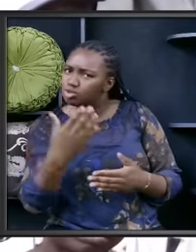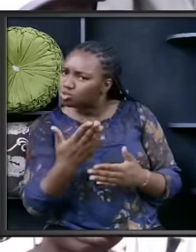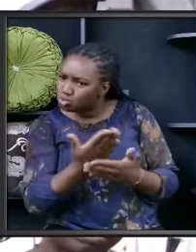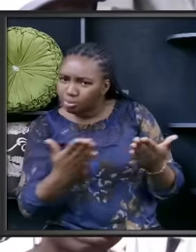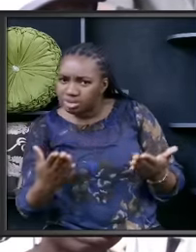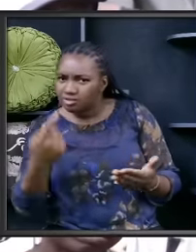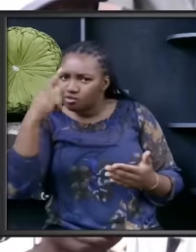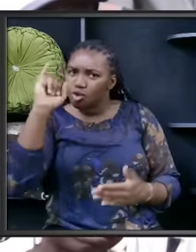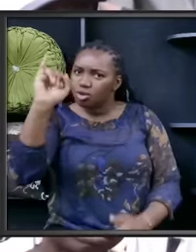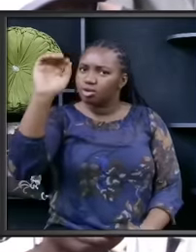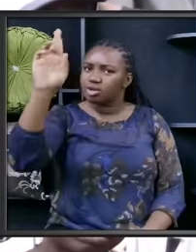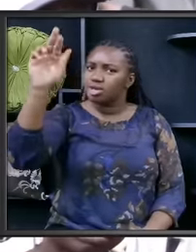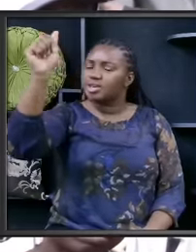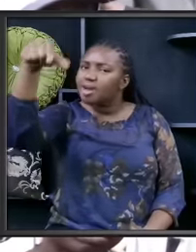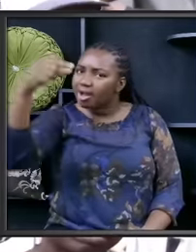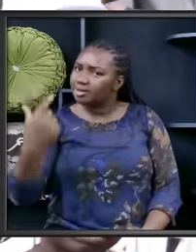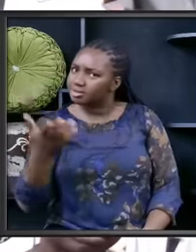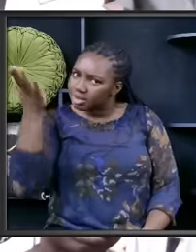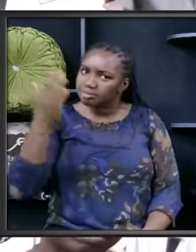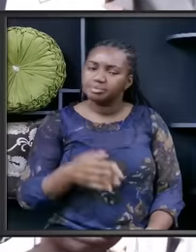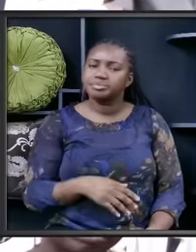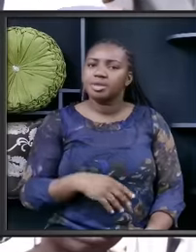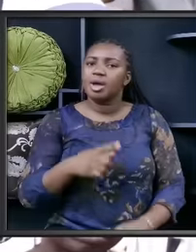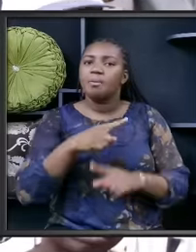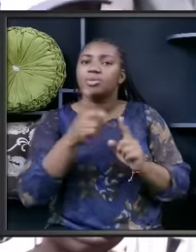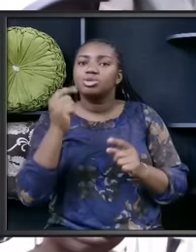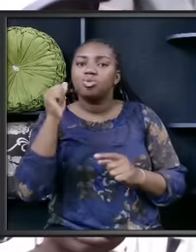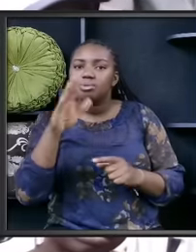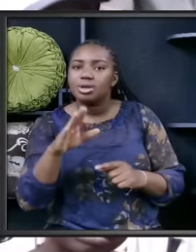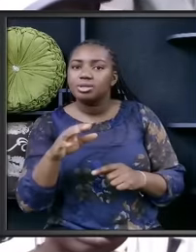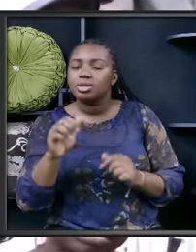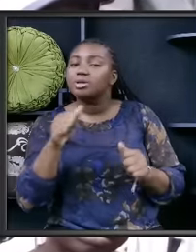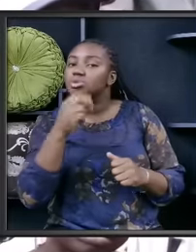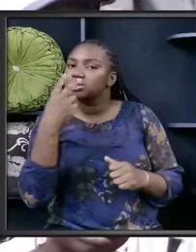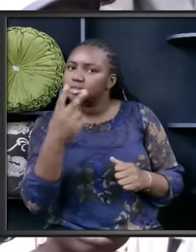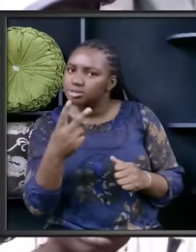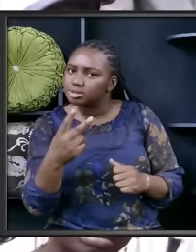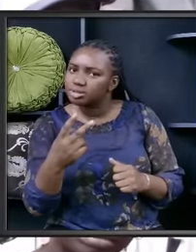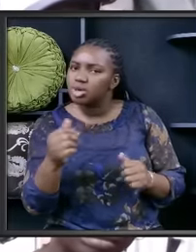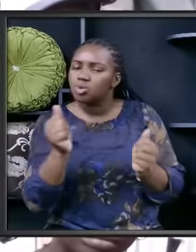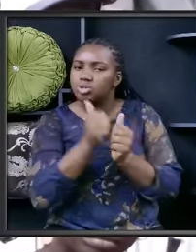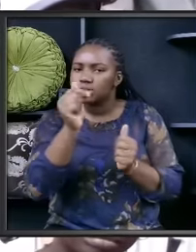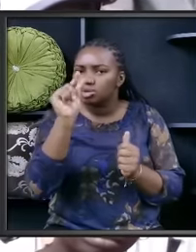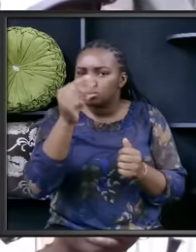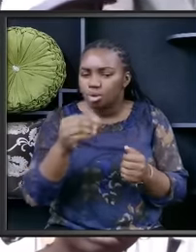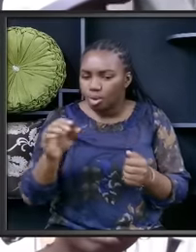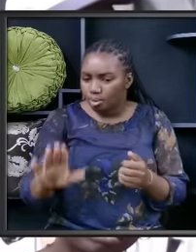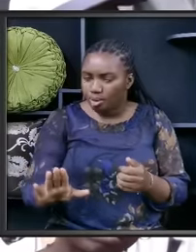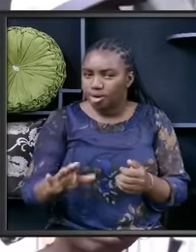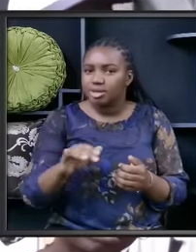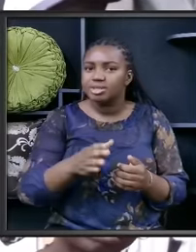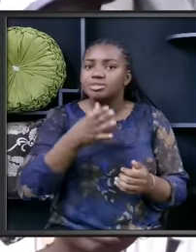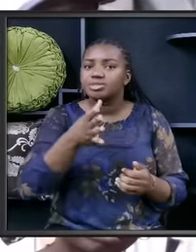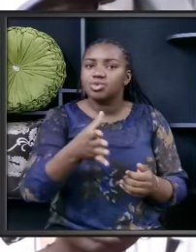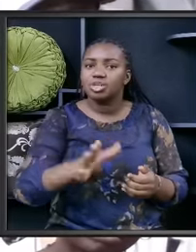for Iraq, old people. Mm-hmm. Then, but the woman know they see. Mm-hmm. He there for wheelchair with a small boy, way being grandchild.